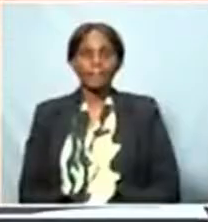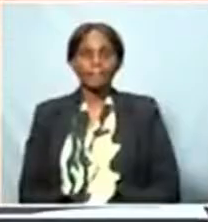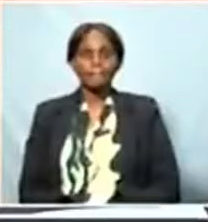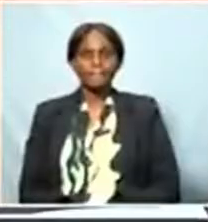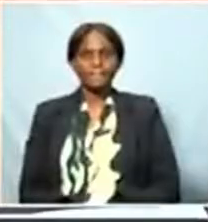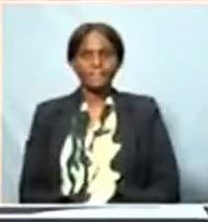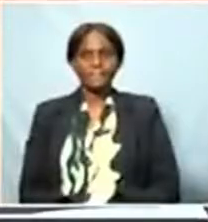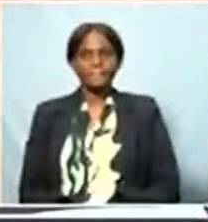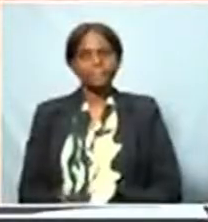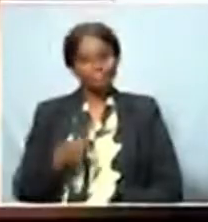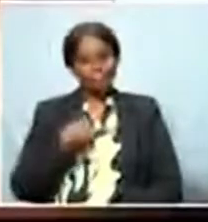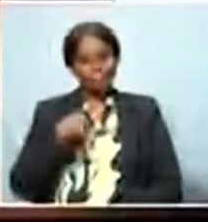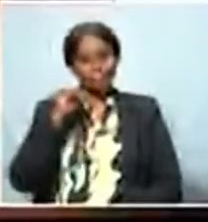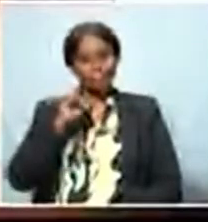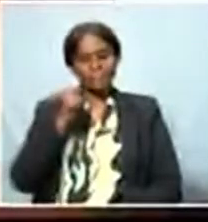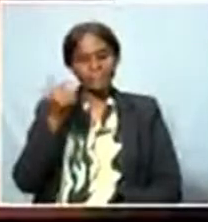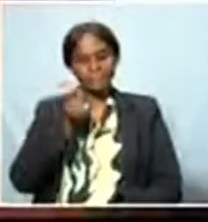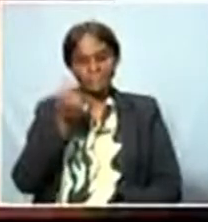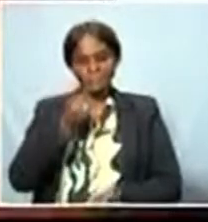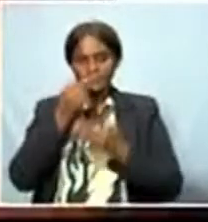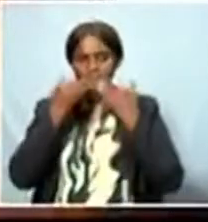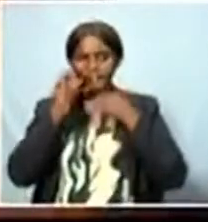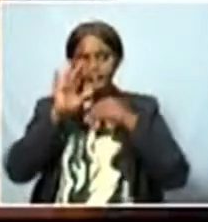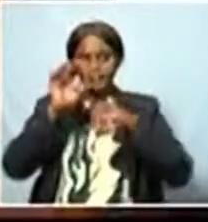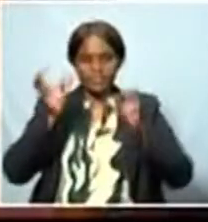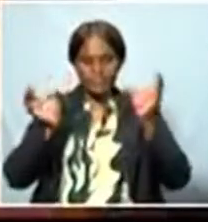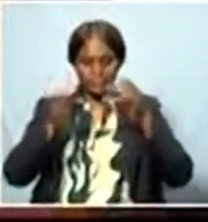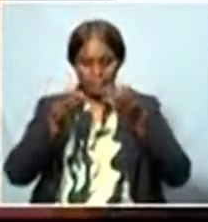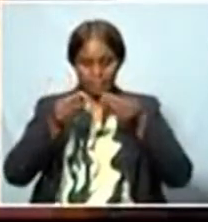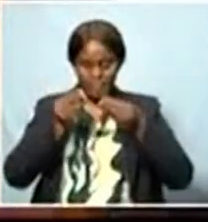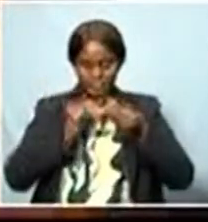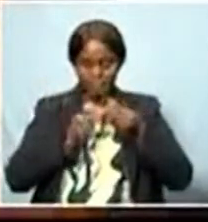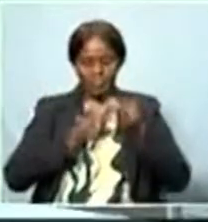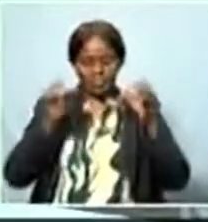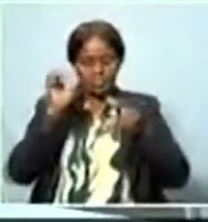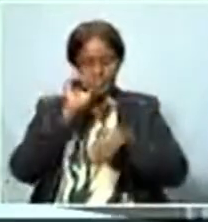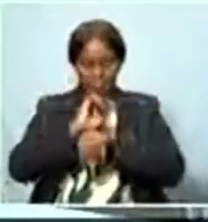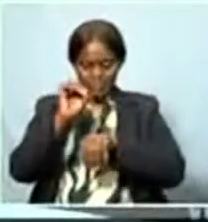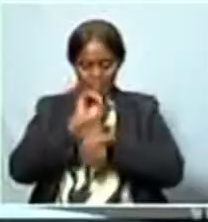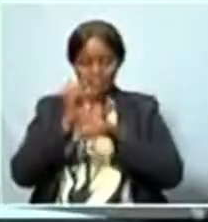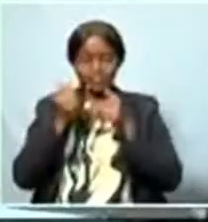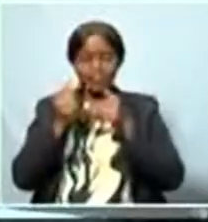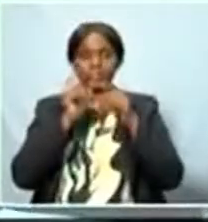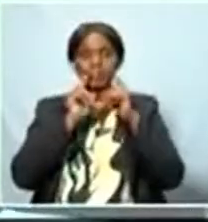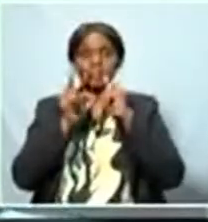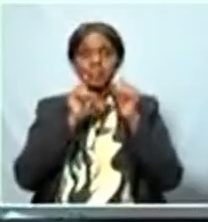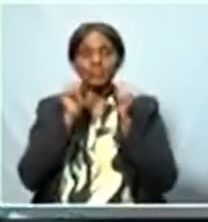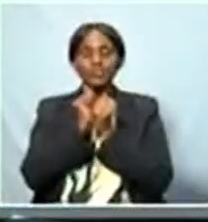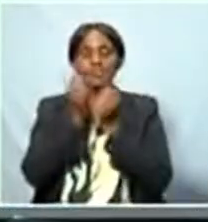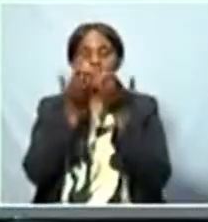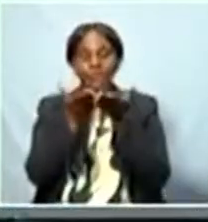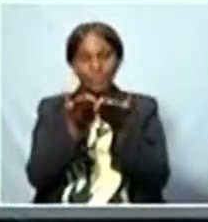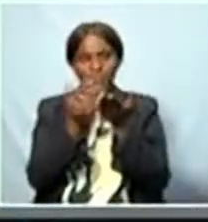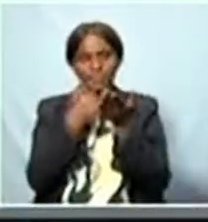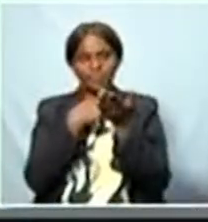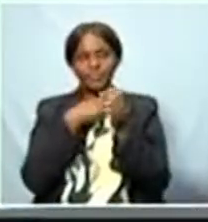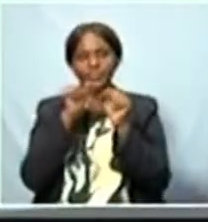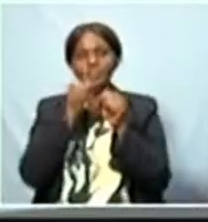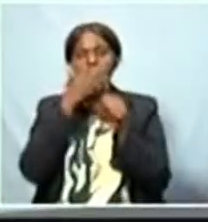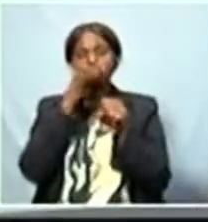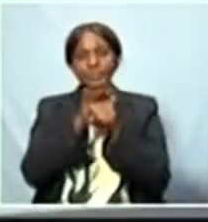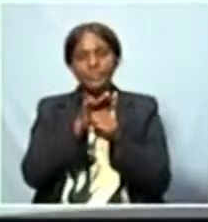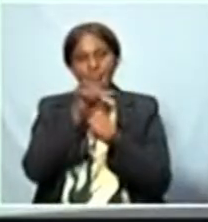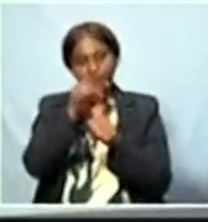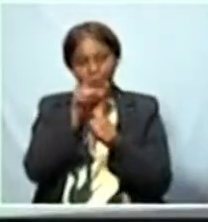Chair, I can only thank your committee for giving us this opportunity to interact with you. I can assure